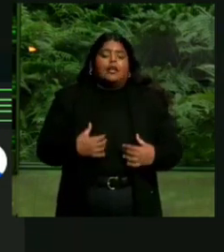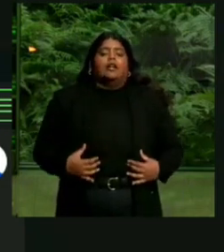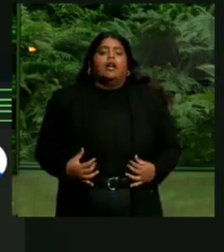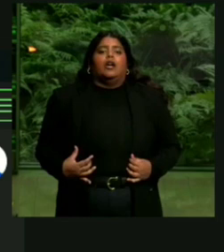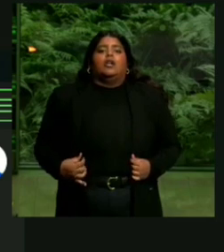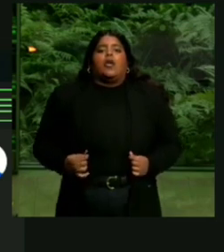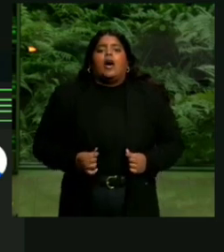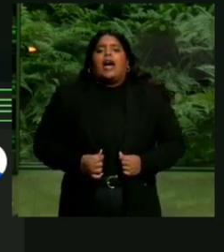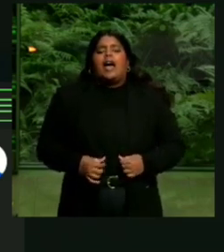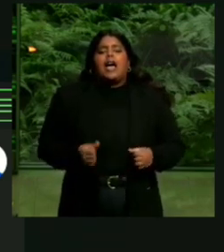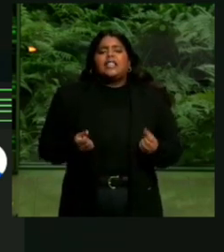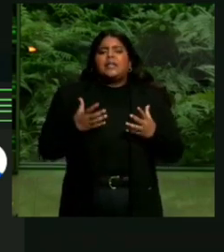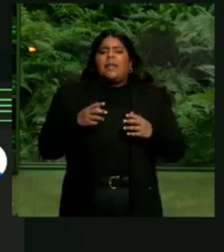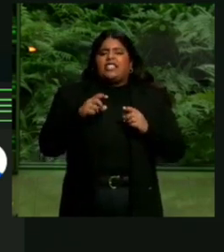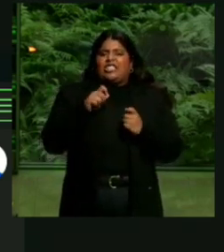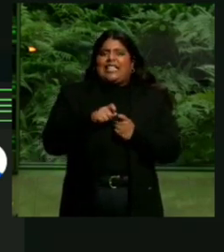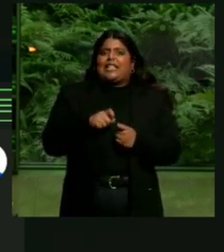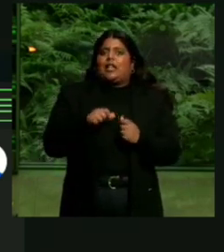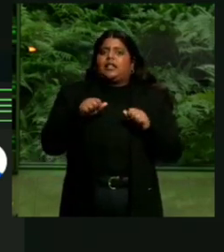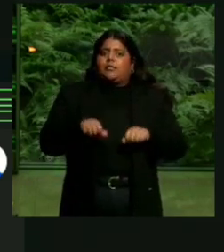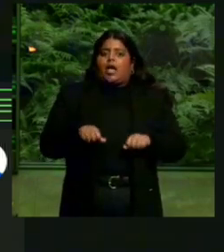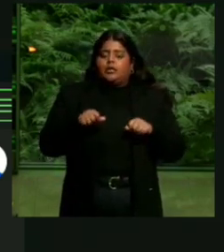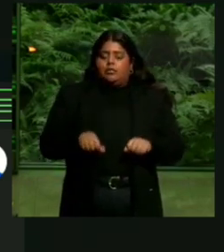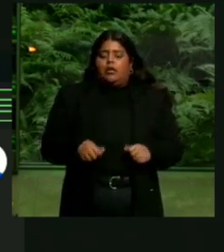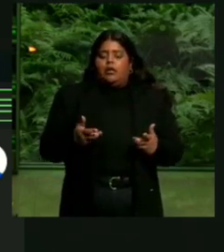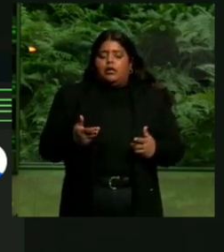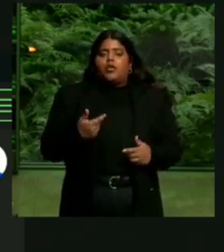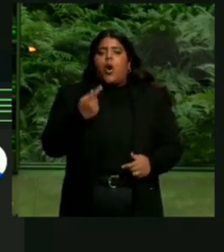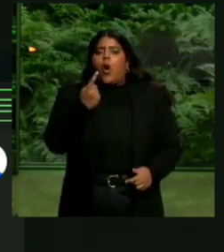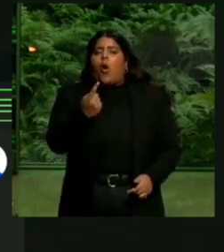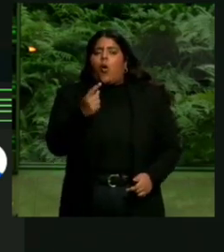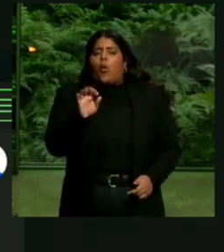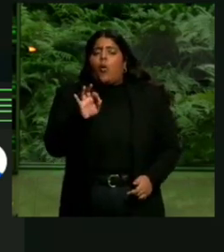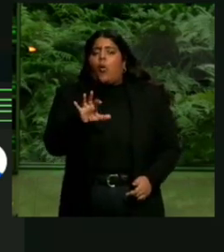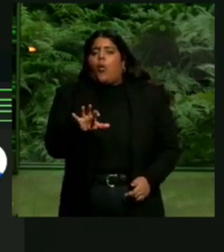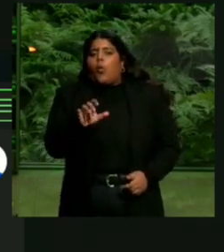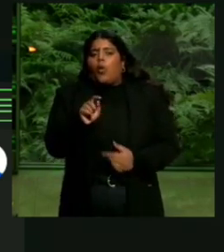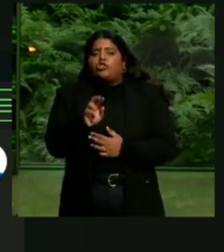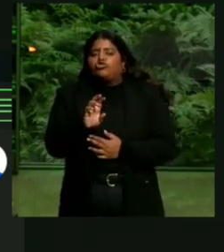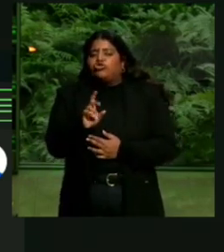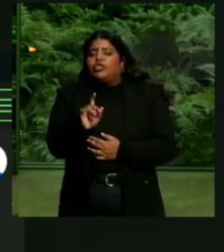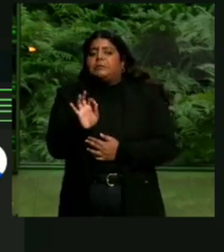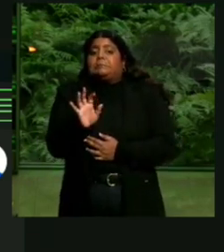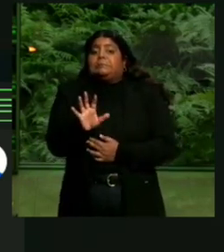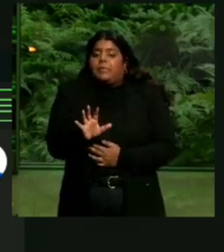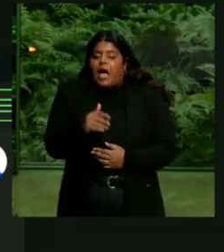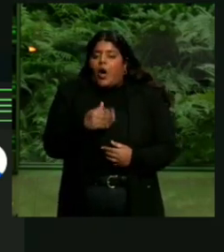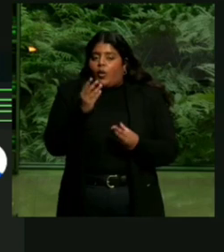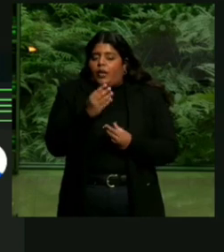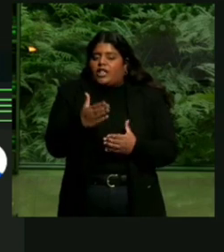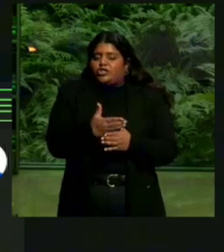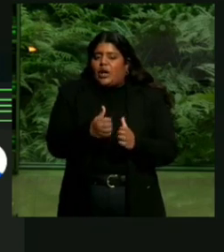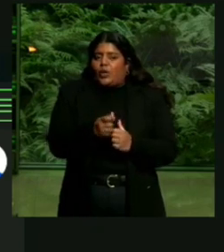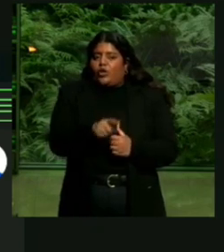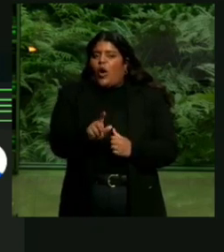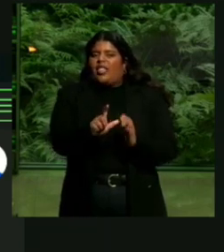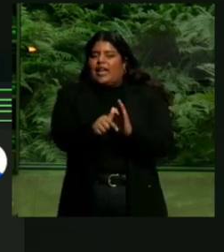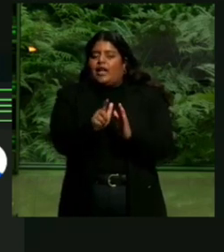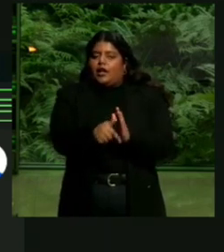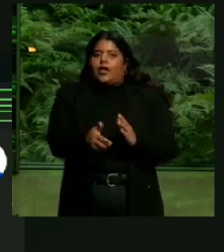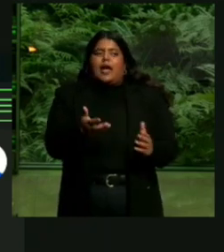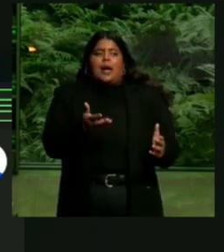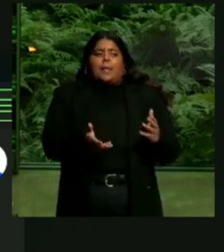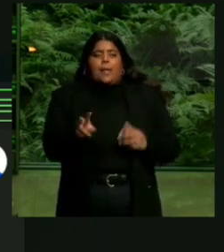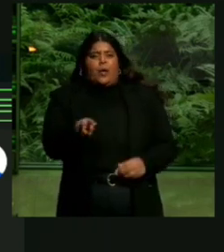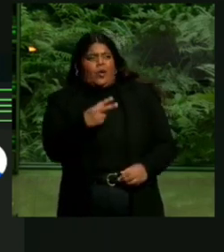much detail as I possibly can. There's a trick I'm going to share with you guys a little bit later. You might say, hey, like this seems